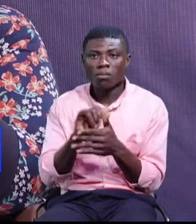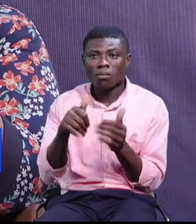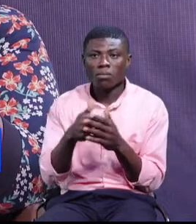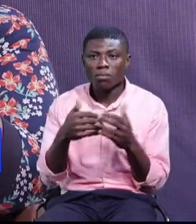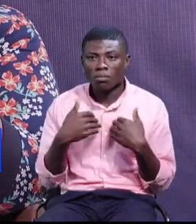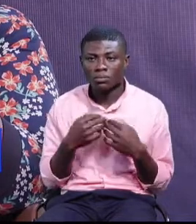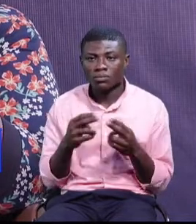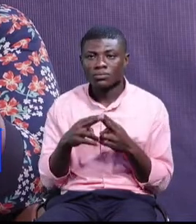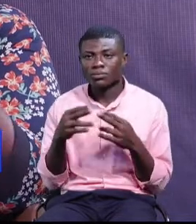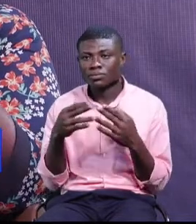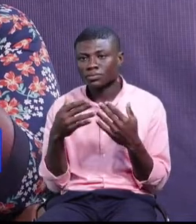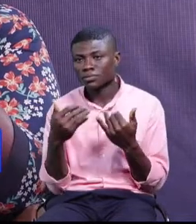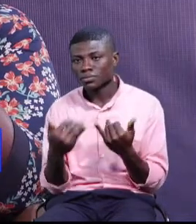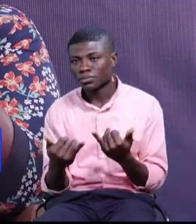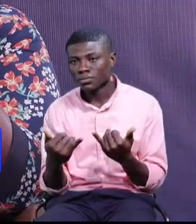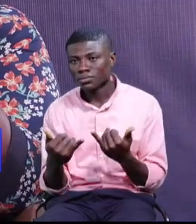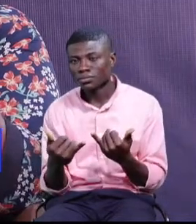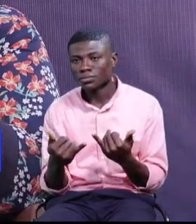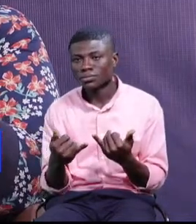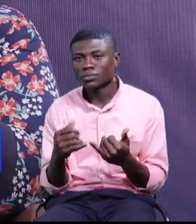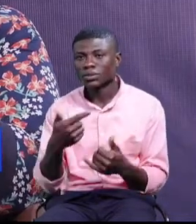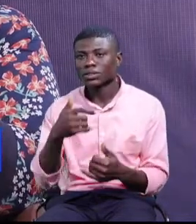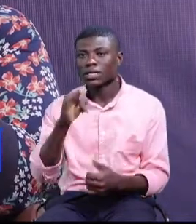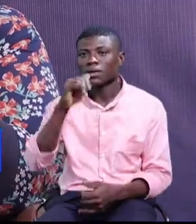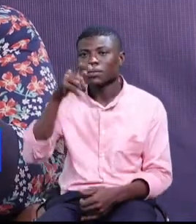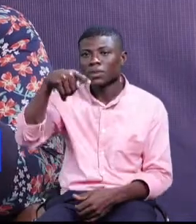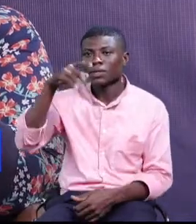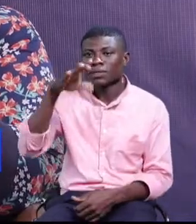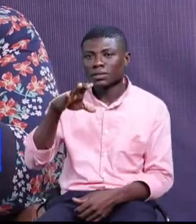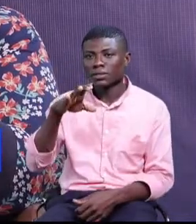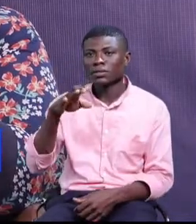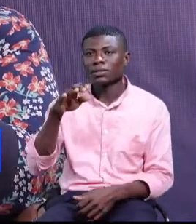requirement. So like to the GIPC, if you are doing